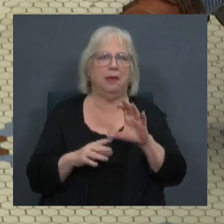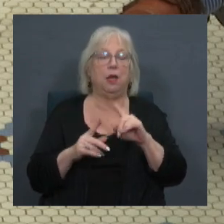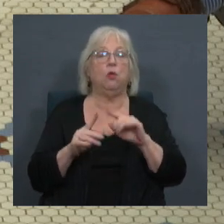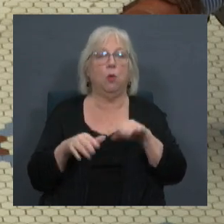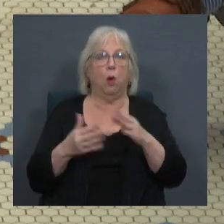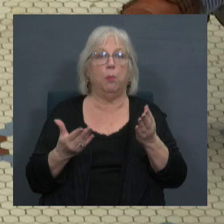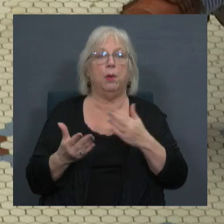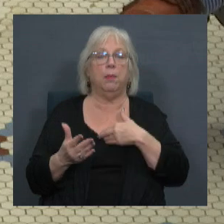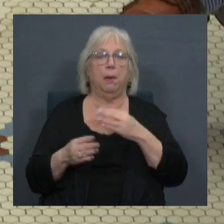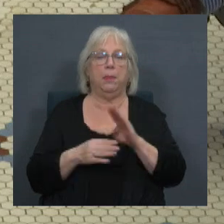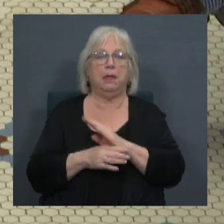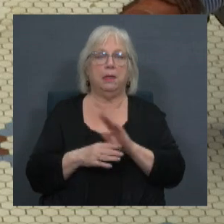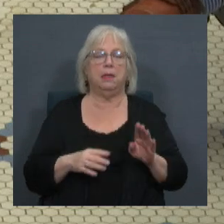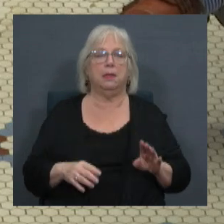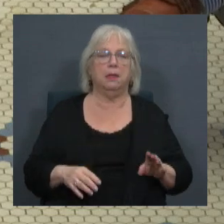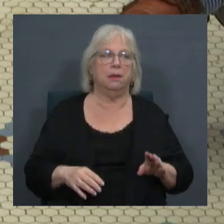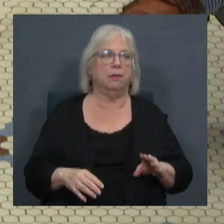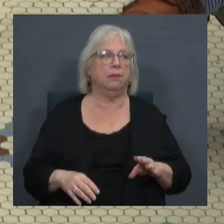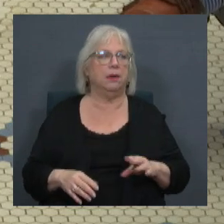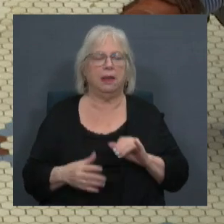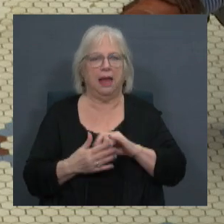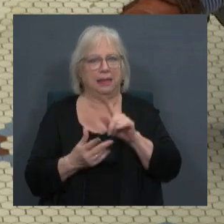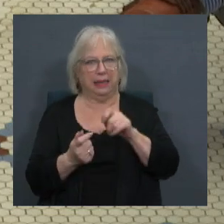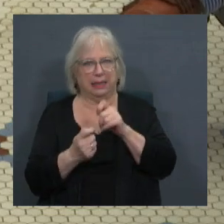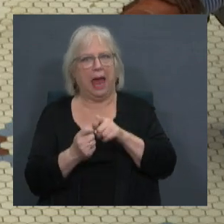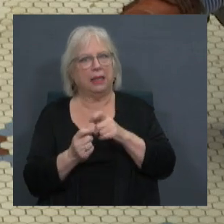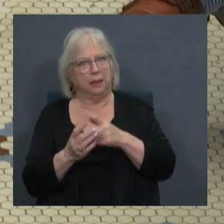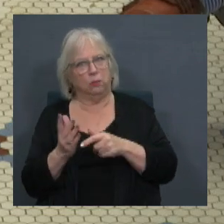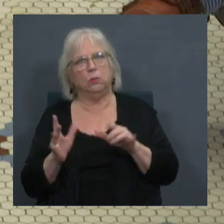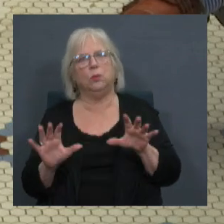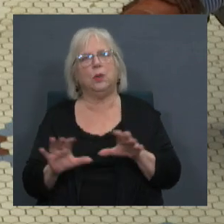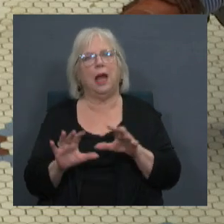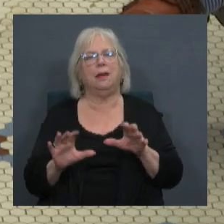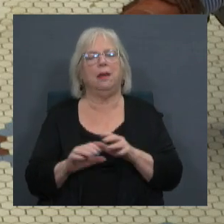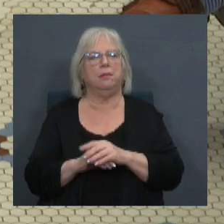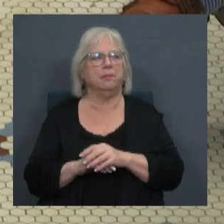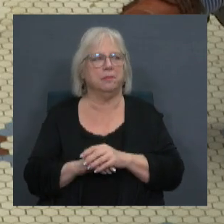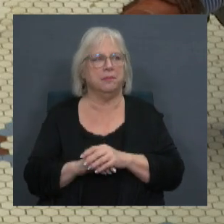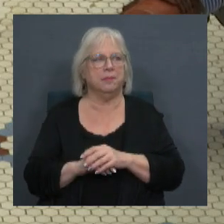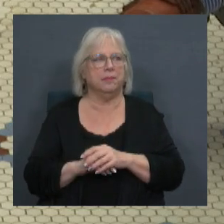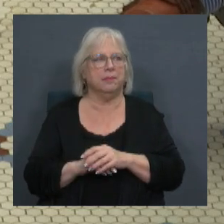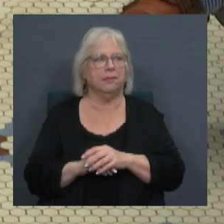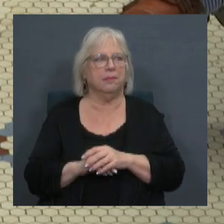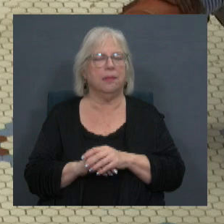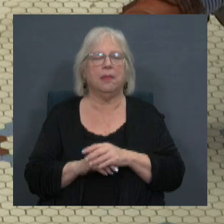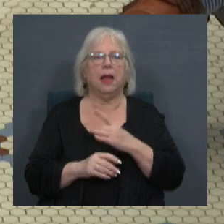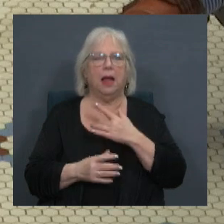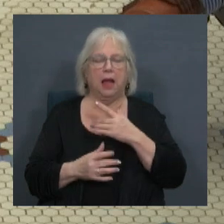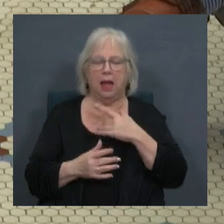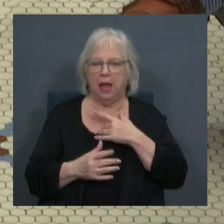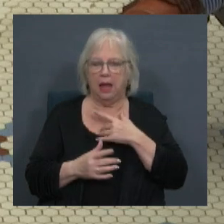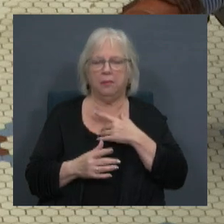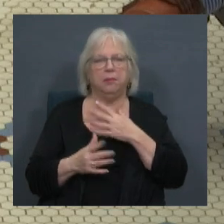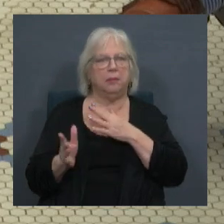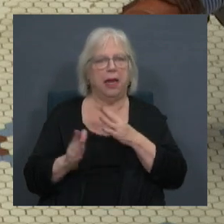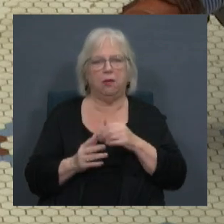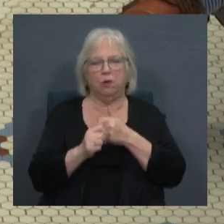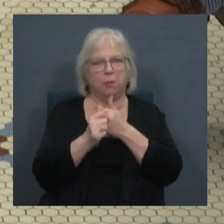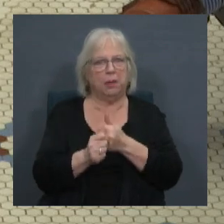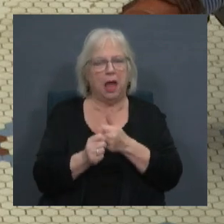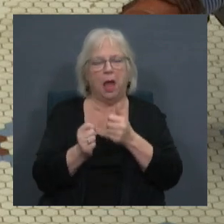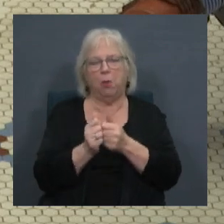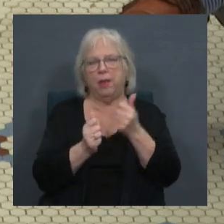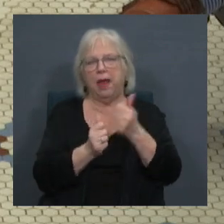open my business. And that's exactly what I did. And I intend to comply with every city ordinance.